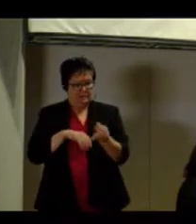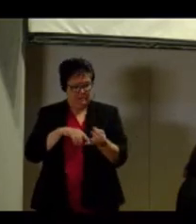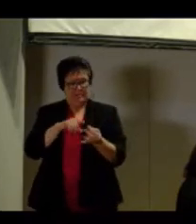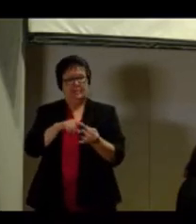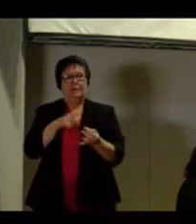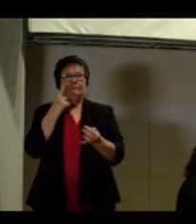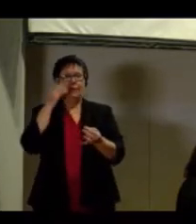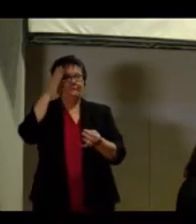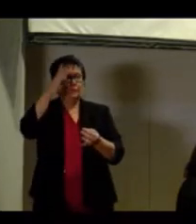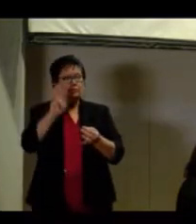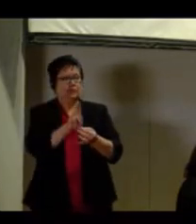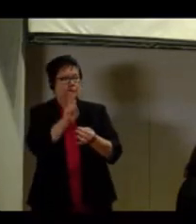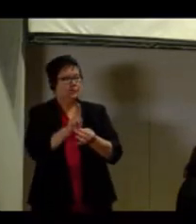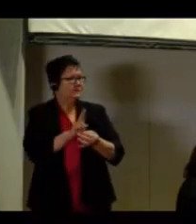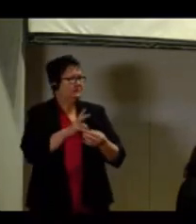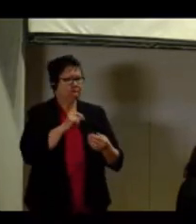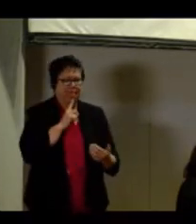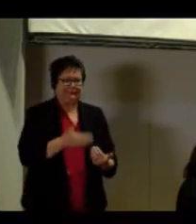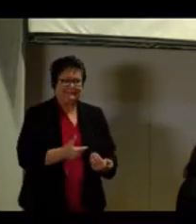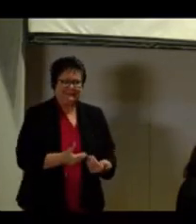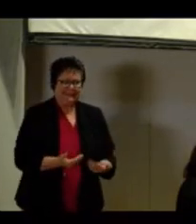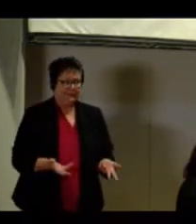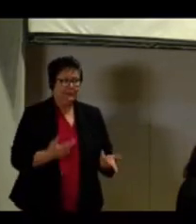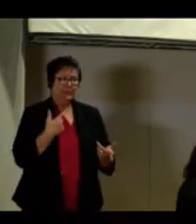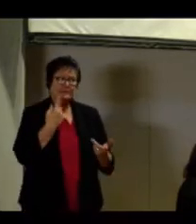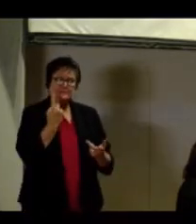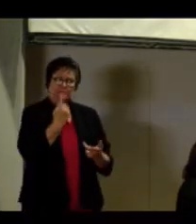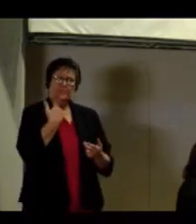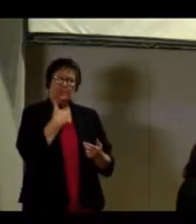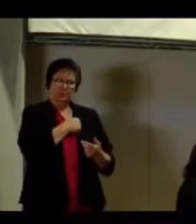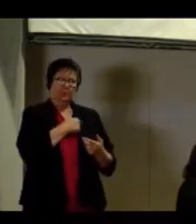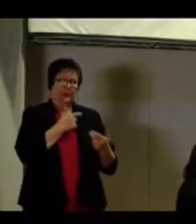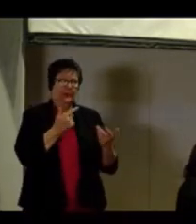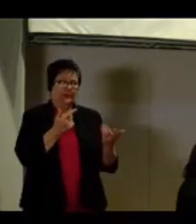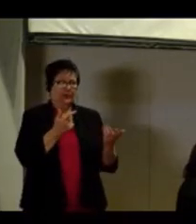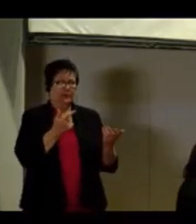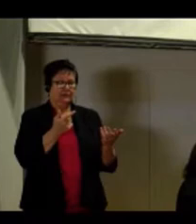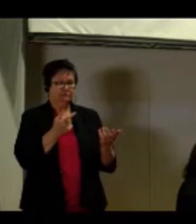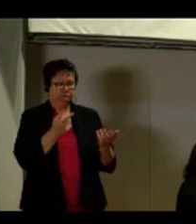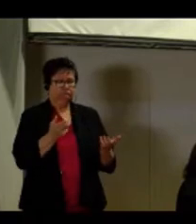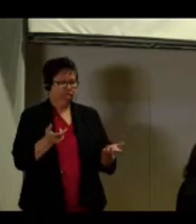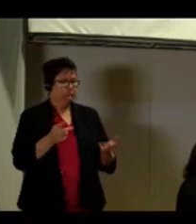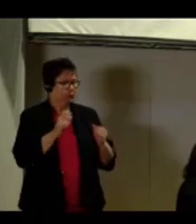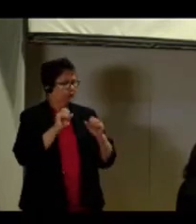actually not that much, and that's something certainly that